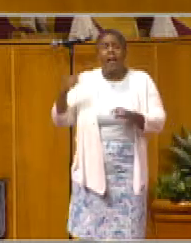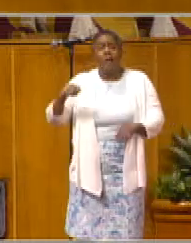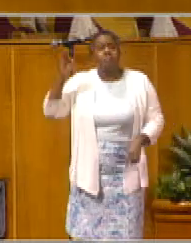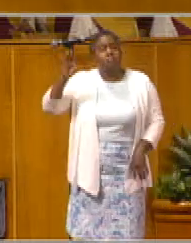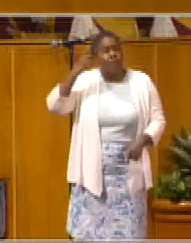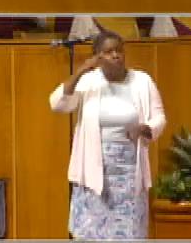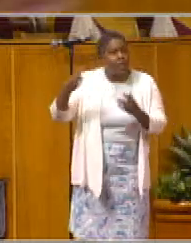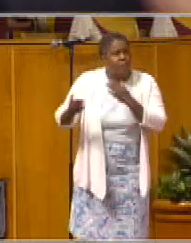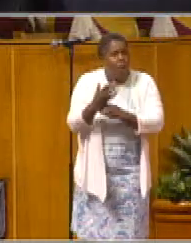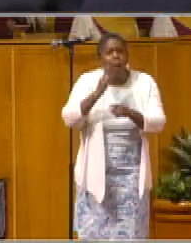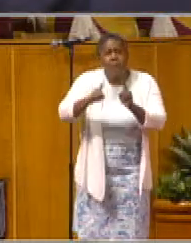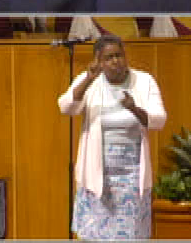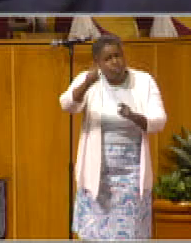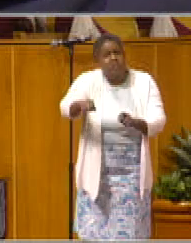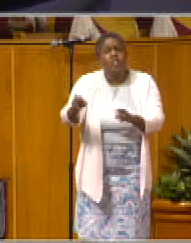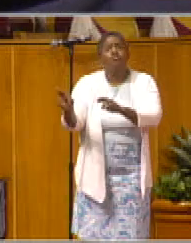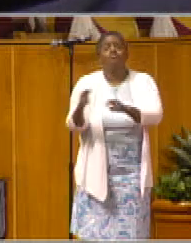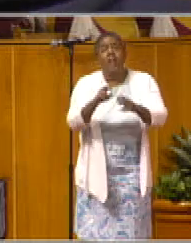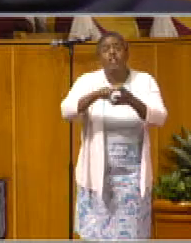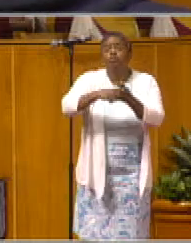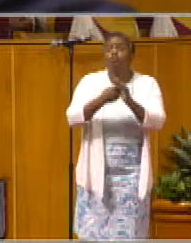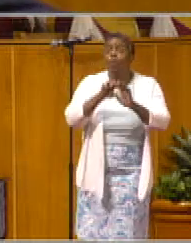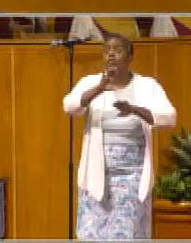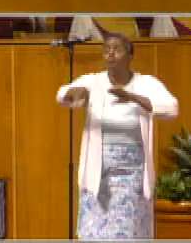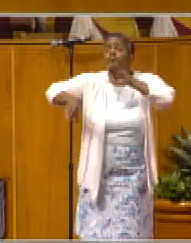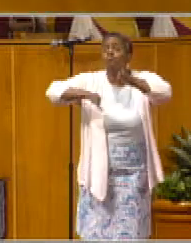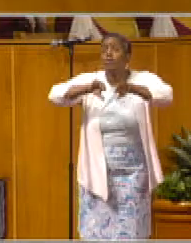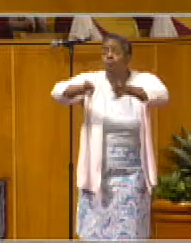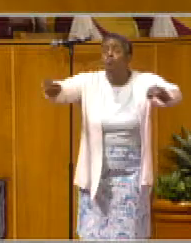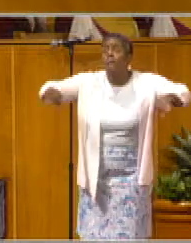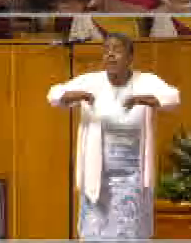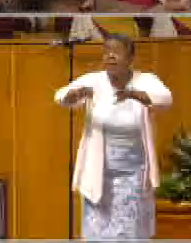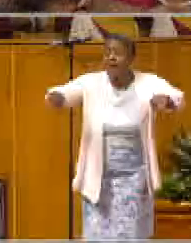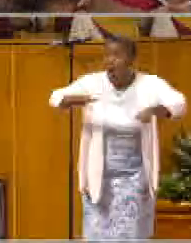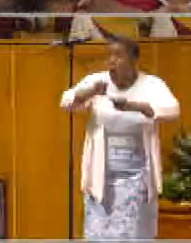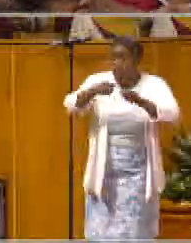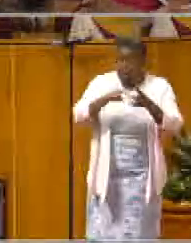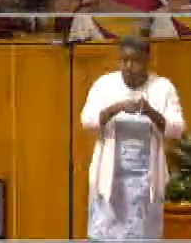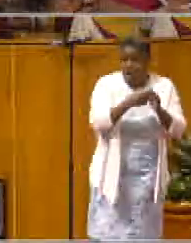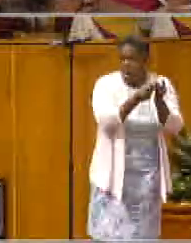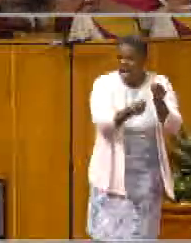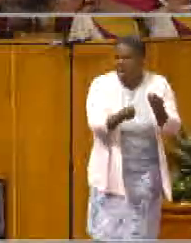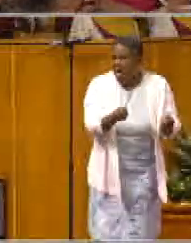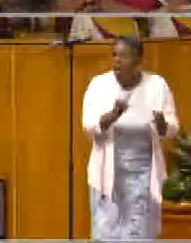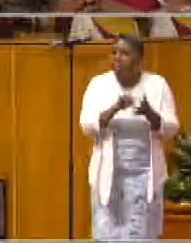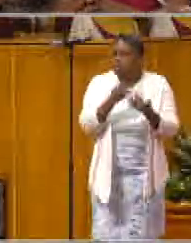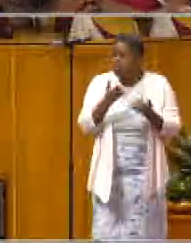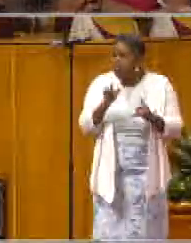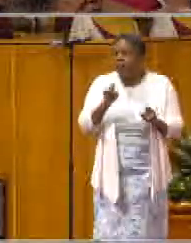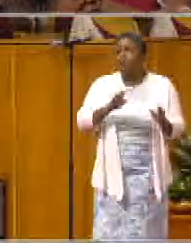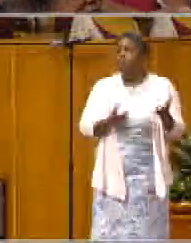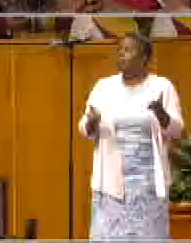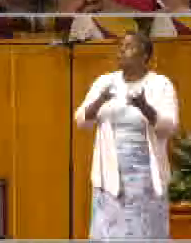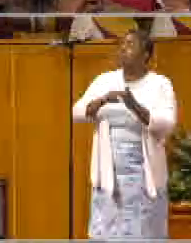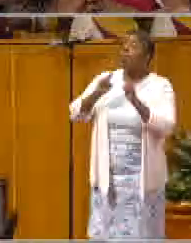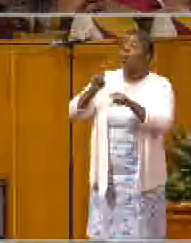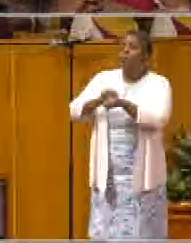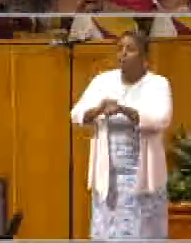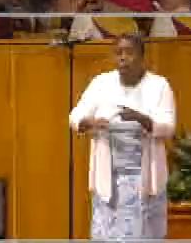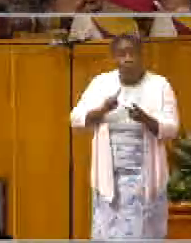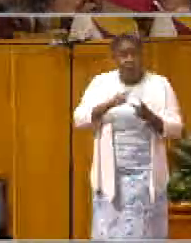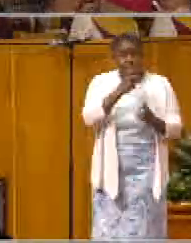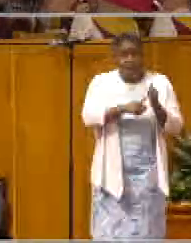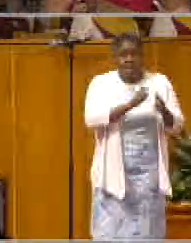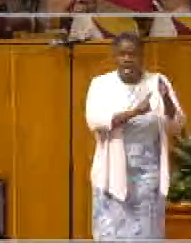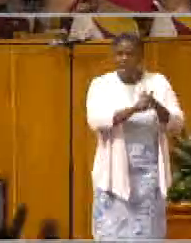preach to, but you better get ready to swim, baby, because when the ship falls apart, you still got to go to work. When the ship falls